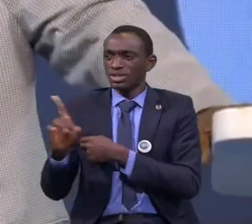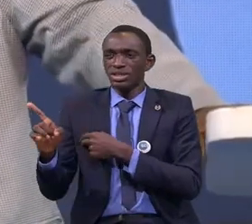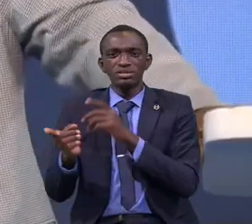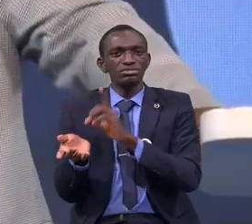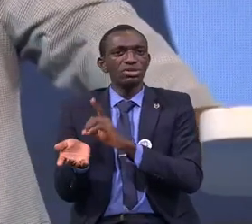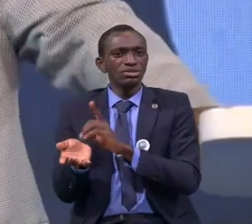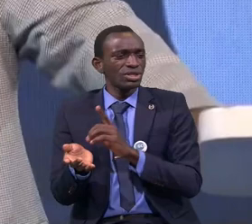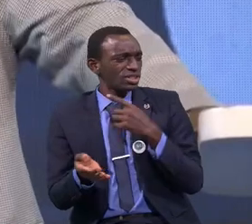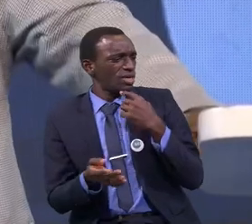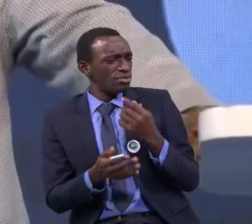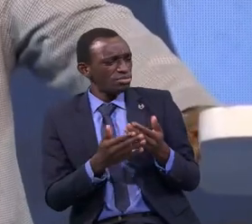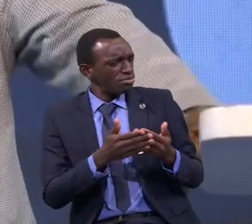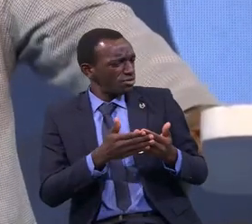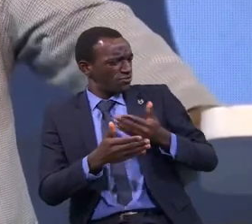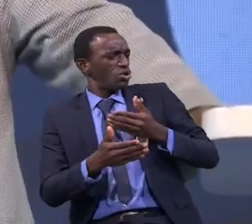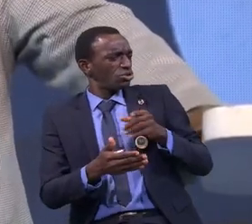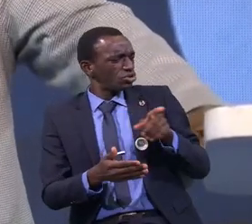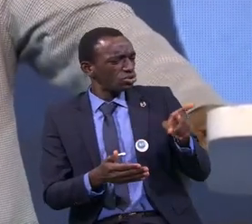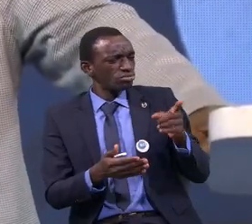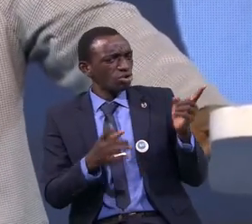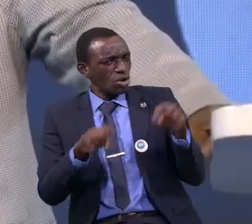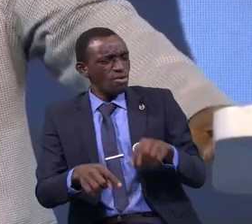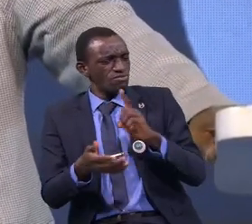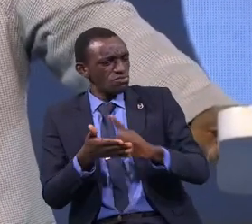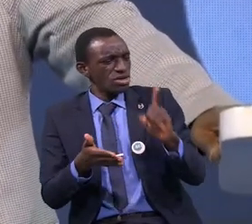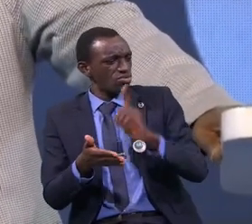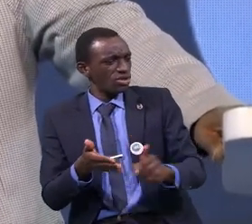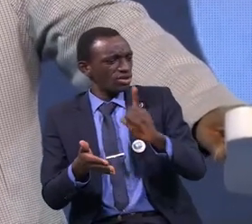come every week before May